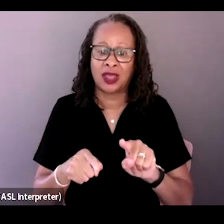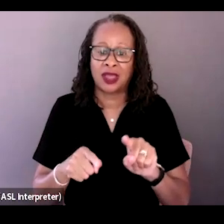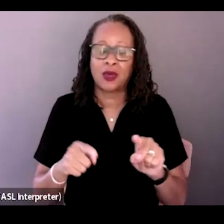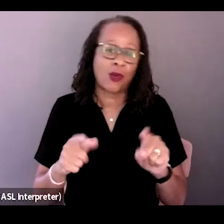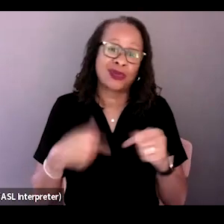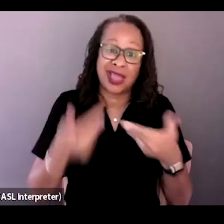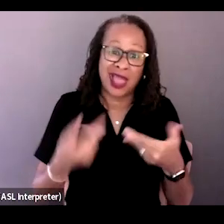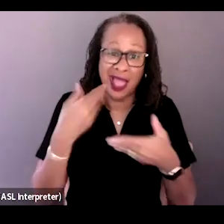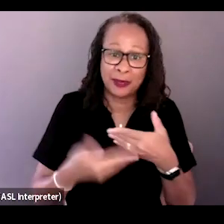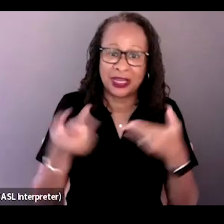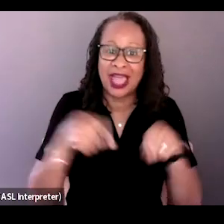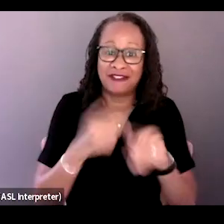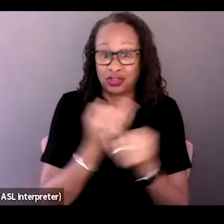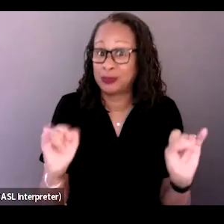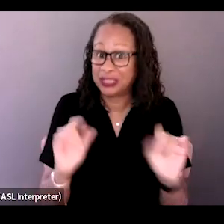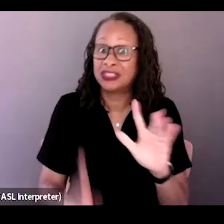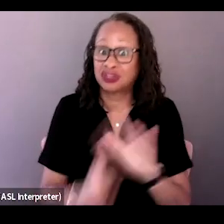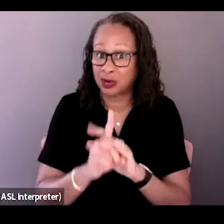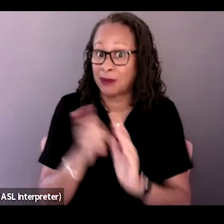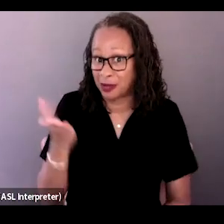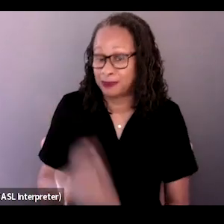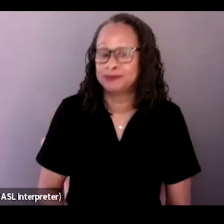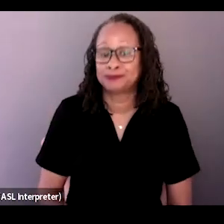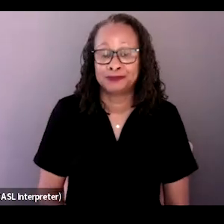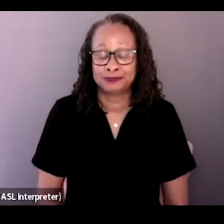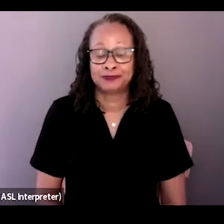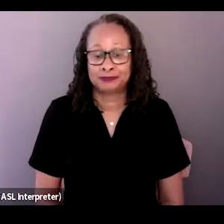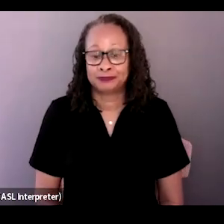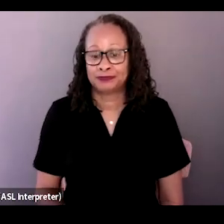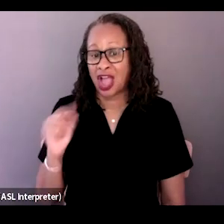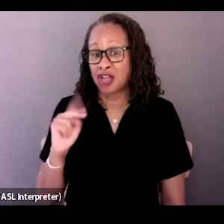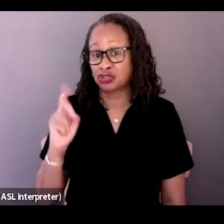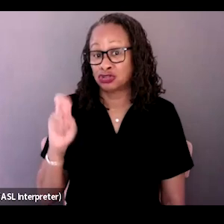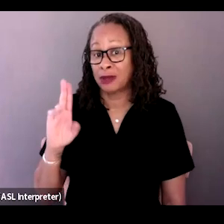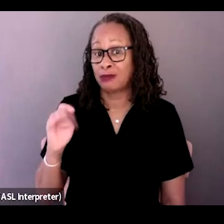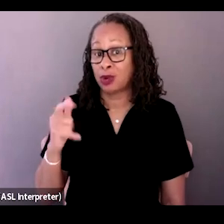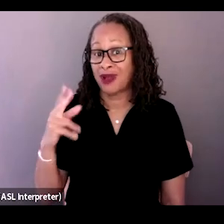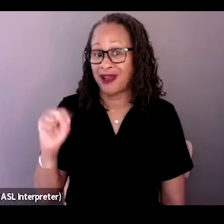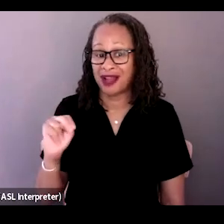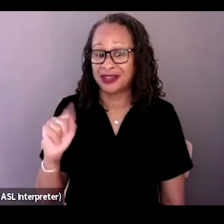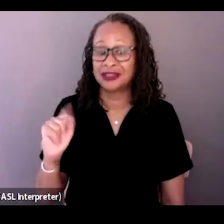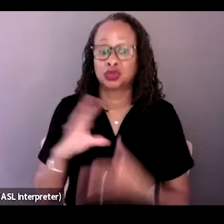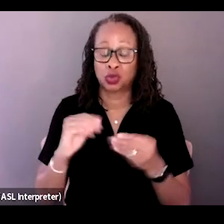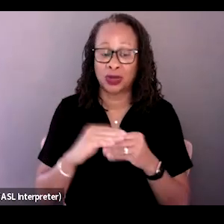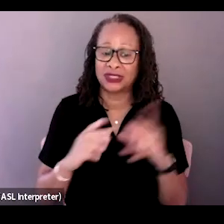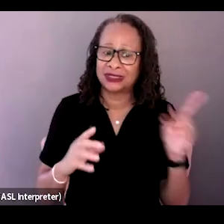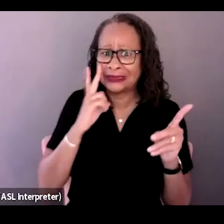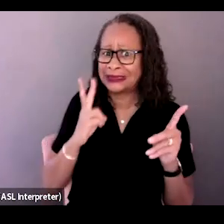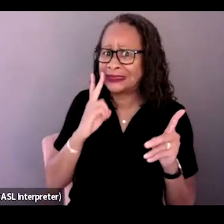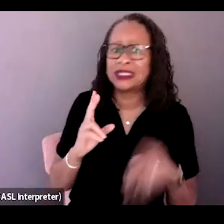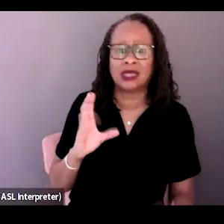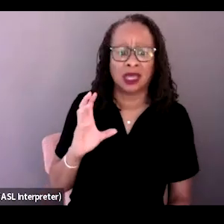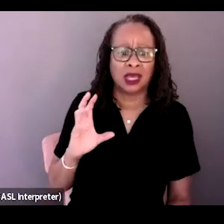on after independence. And so the André Blouin story is a very interesting story. The history of this